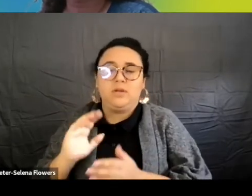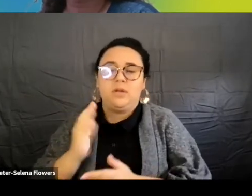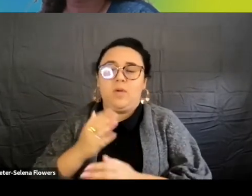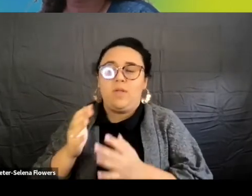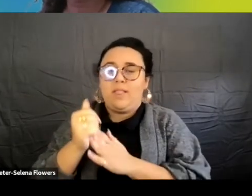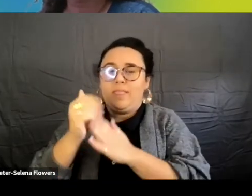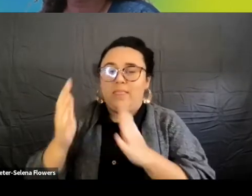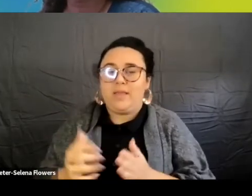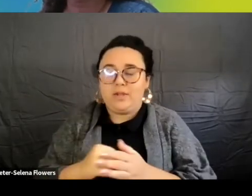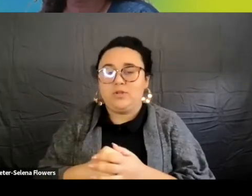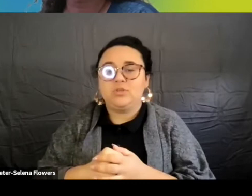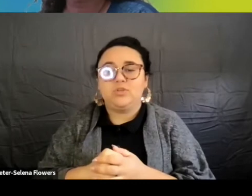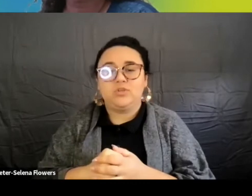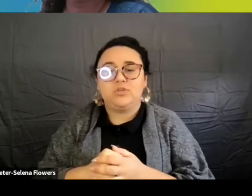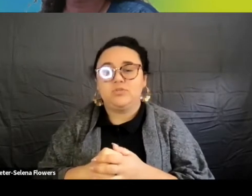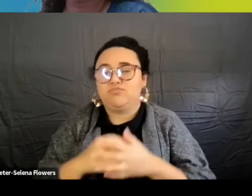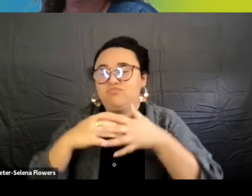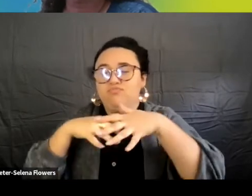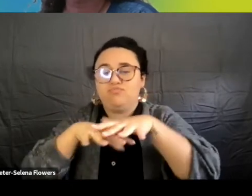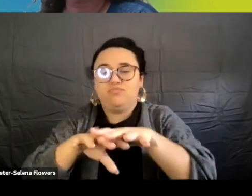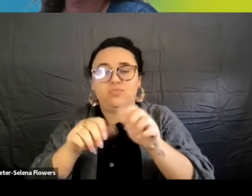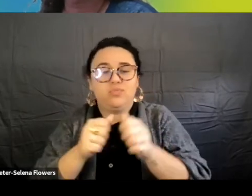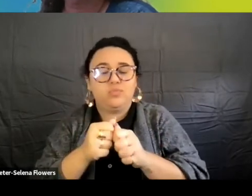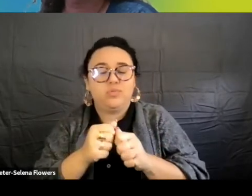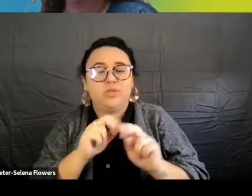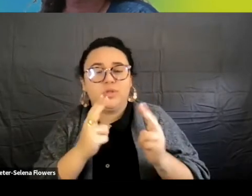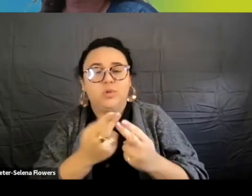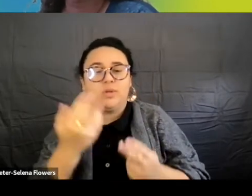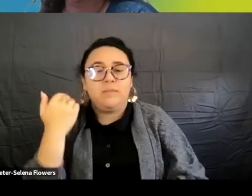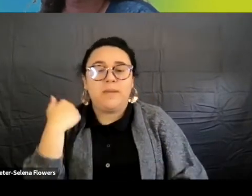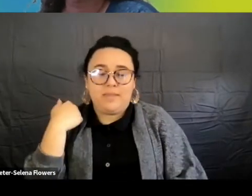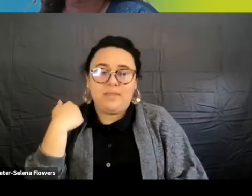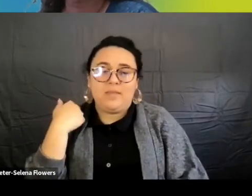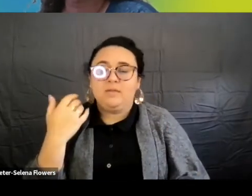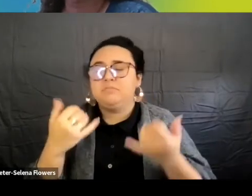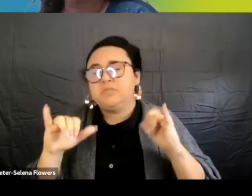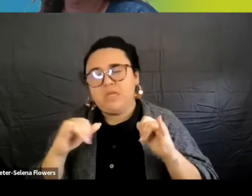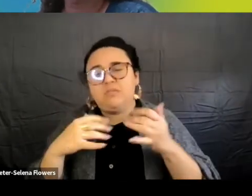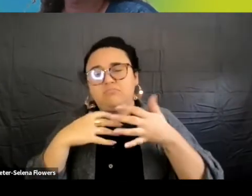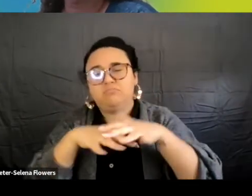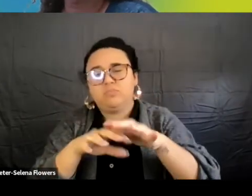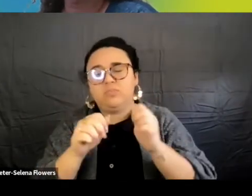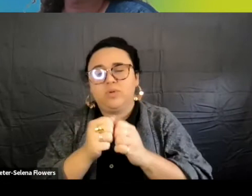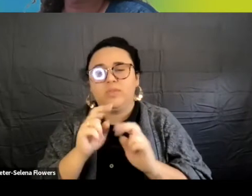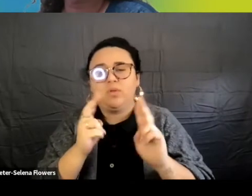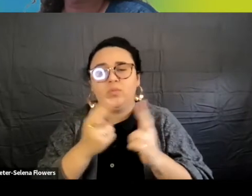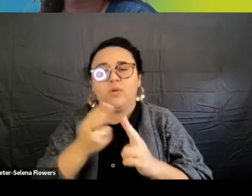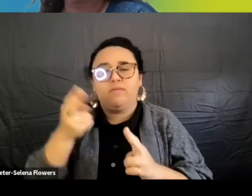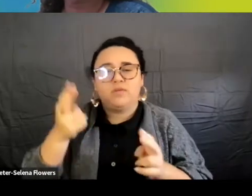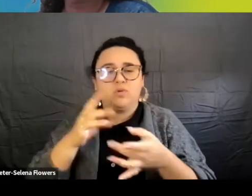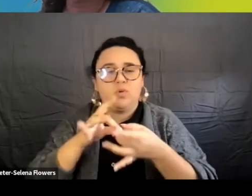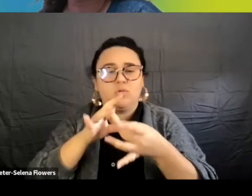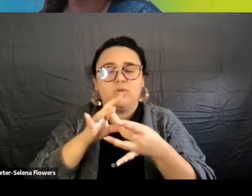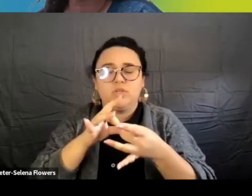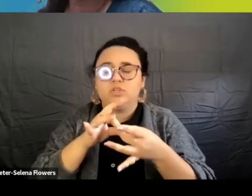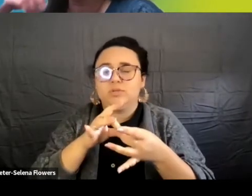were intertwined with our unions at that time, and we still are. We have a historic relationship with